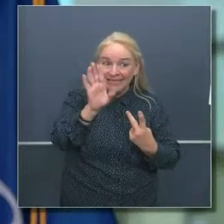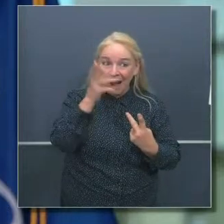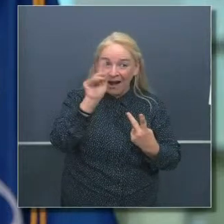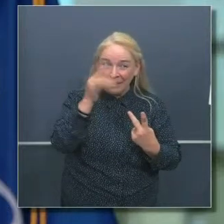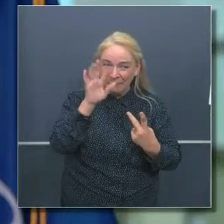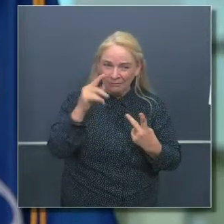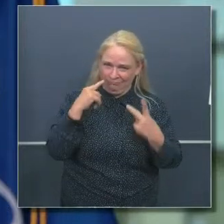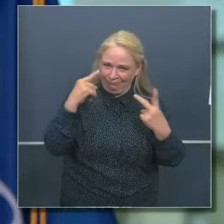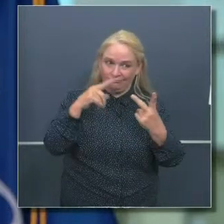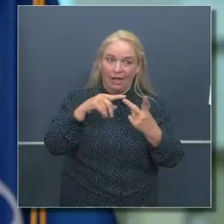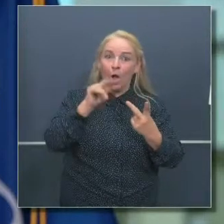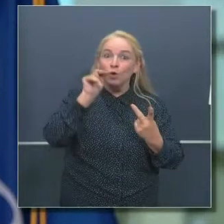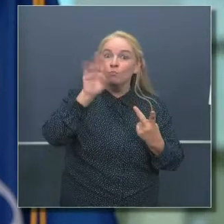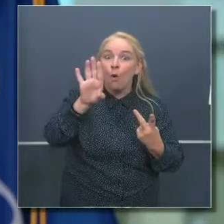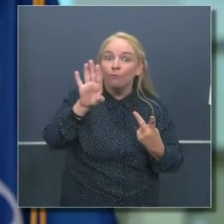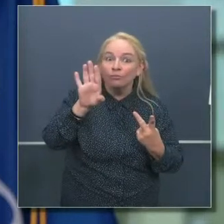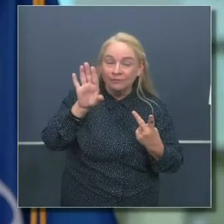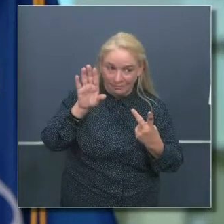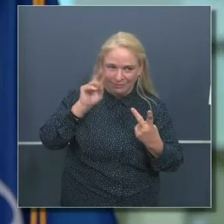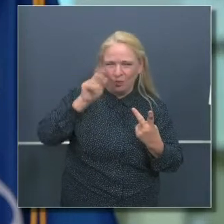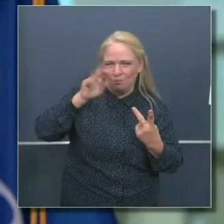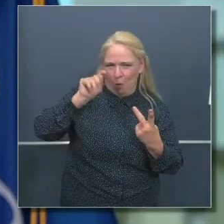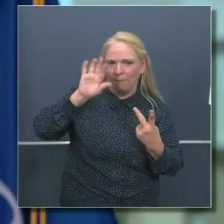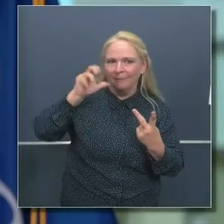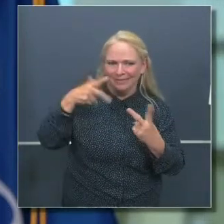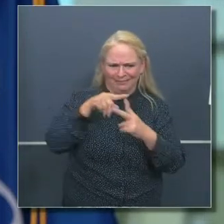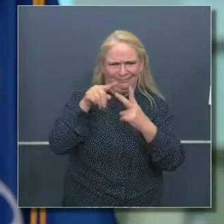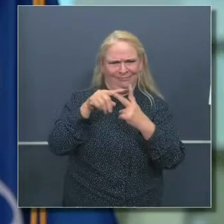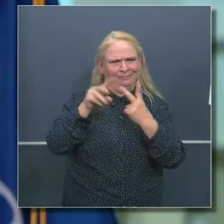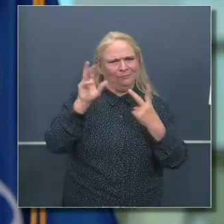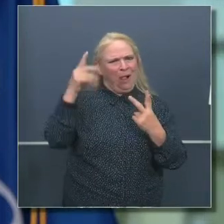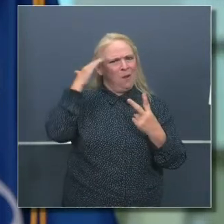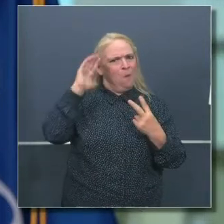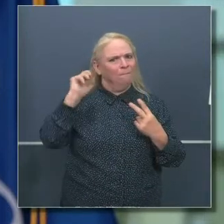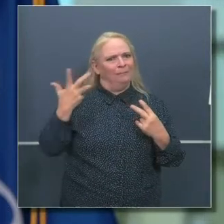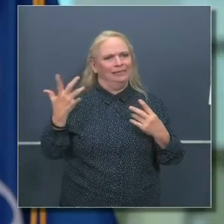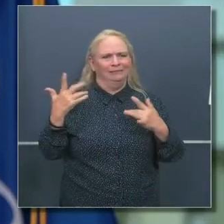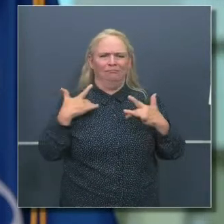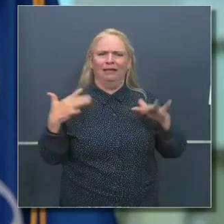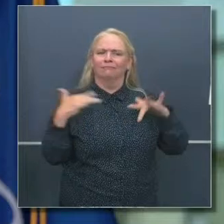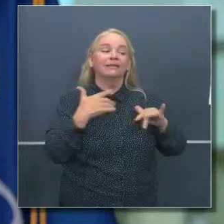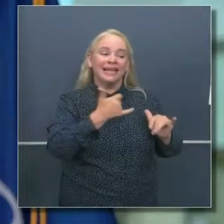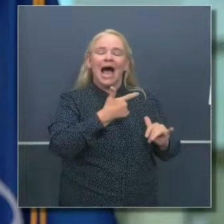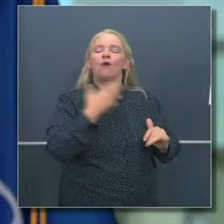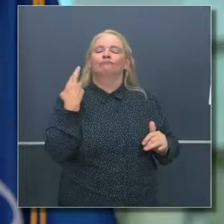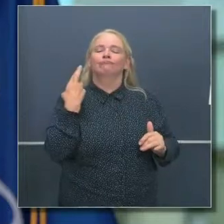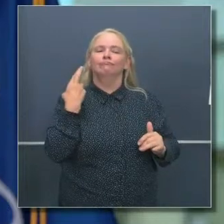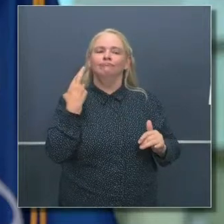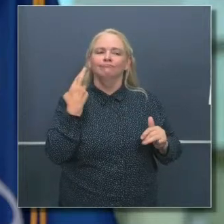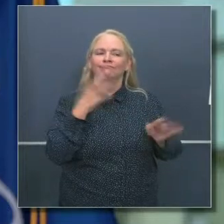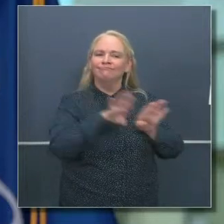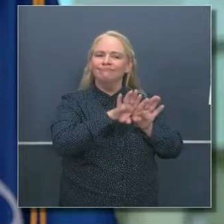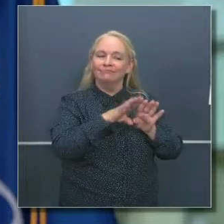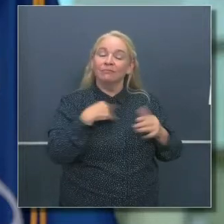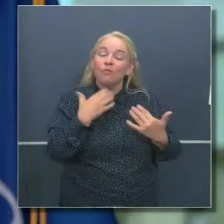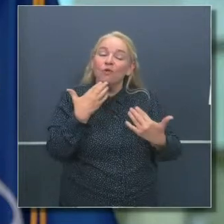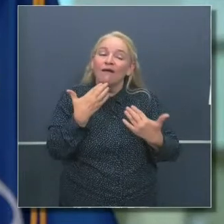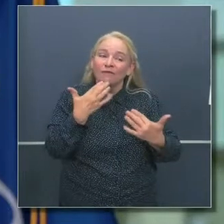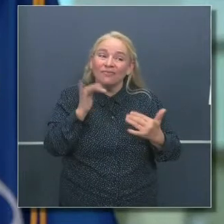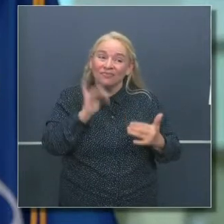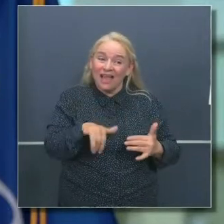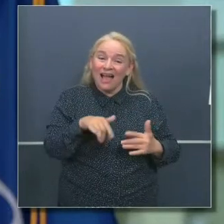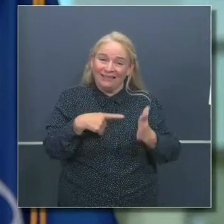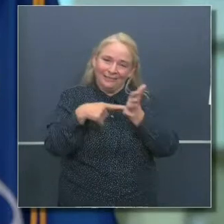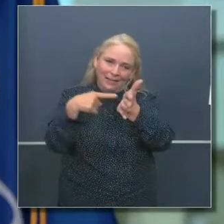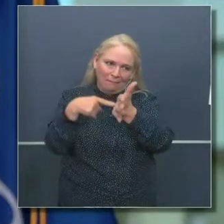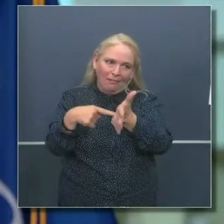and folks in the county are moving forward on their own, and I'm very grateful for that. So I think it's an example of the fact in some ways